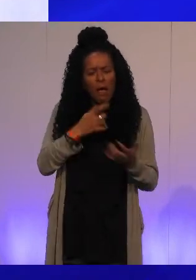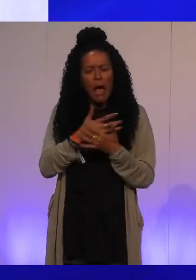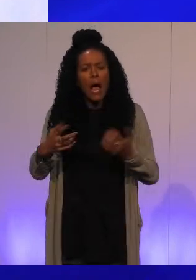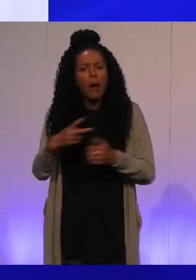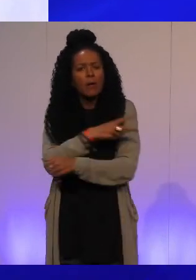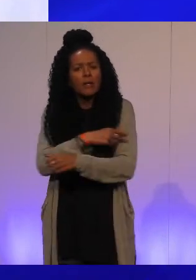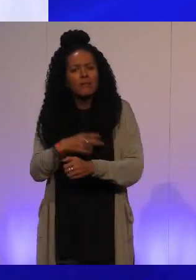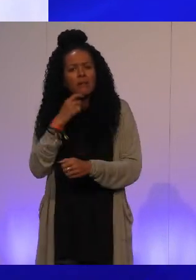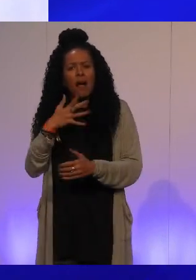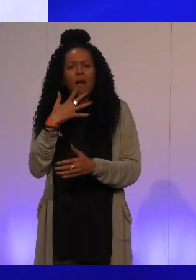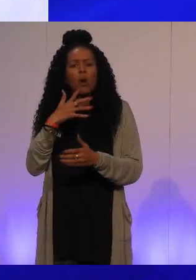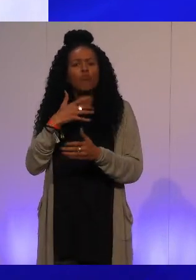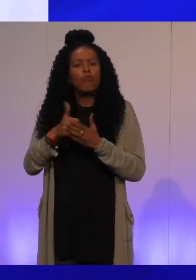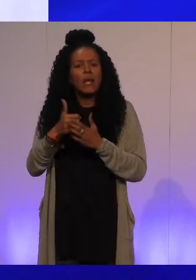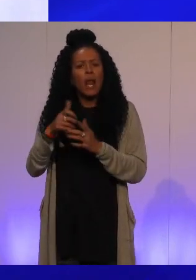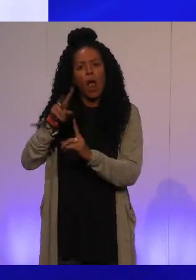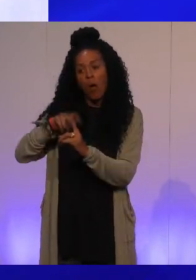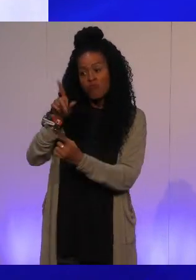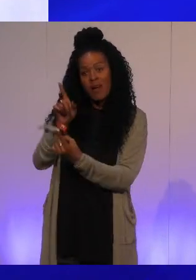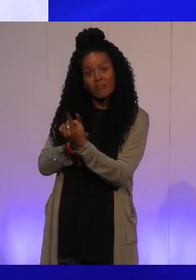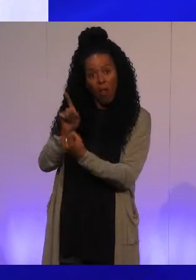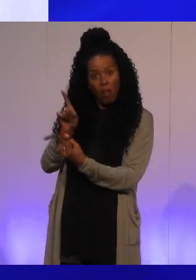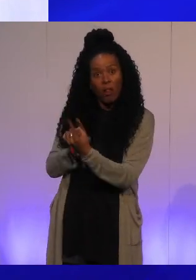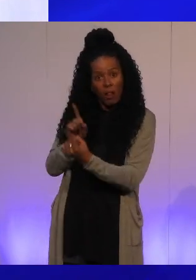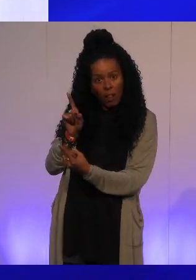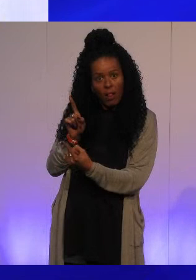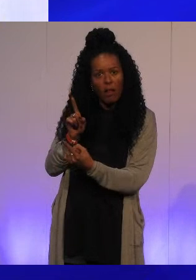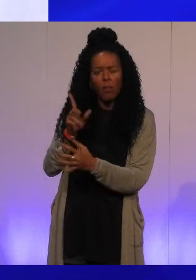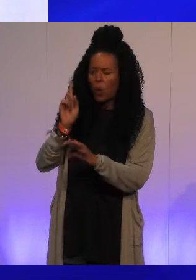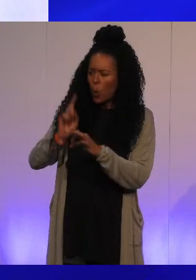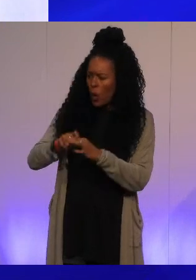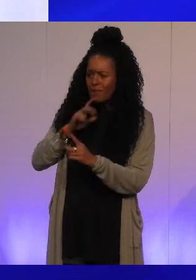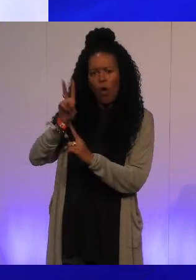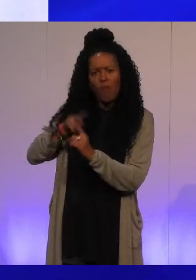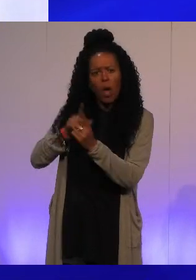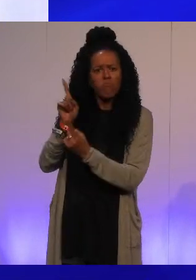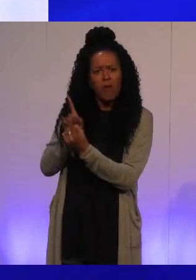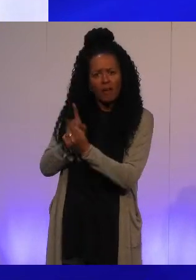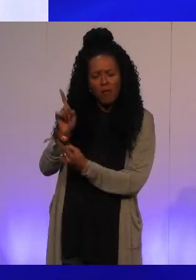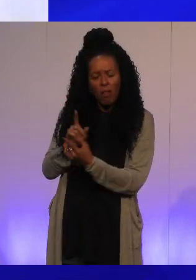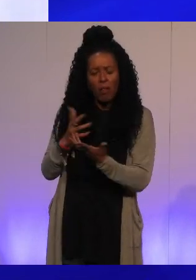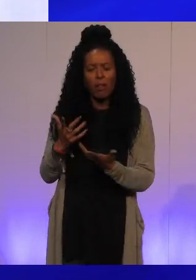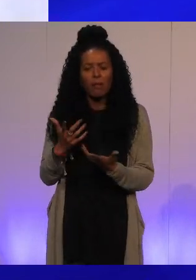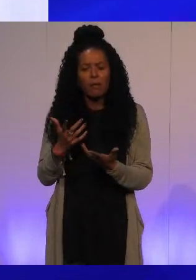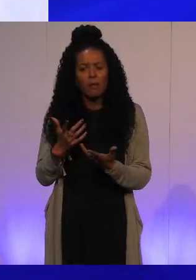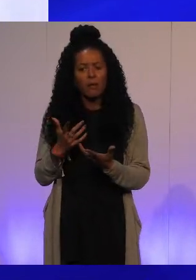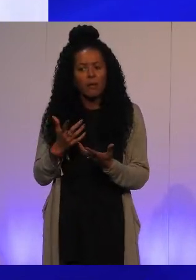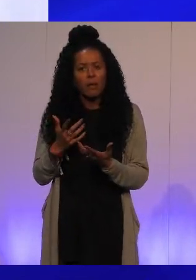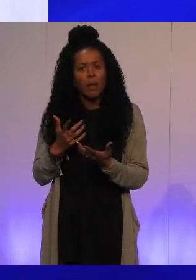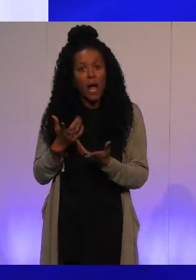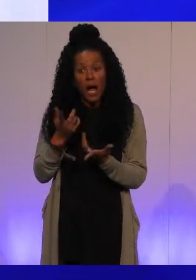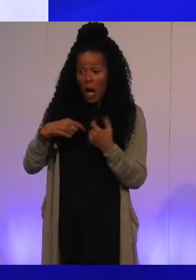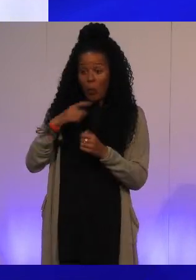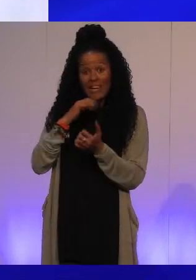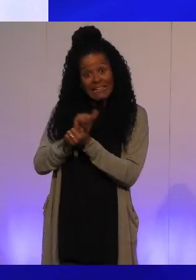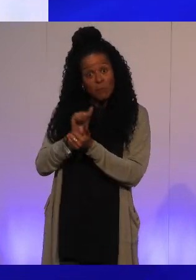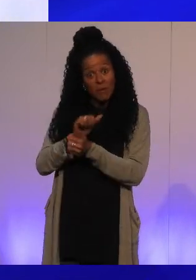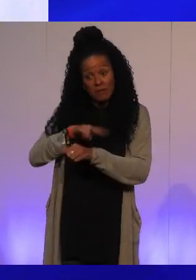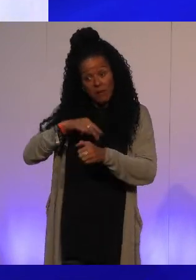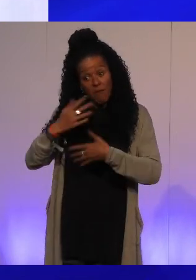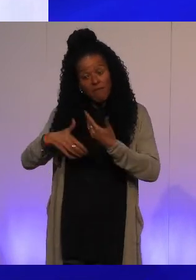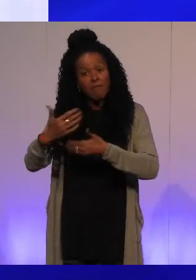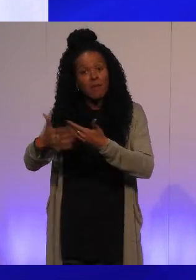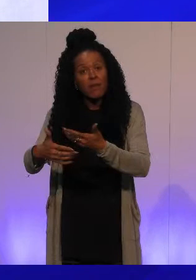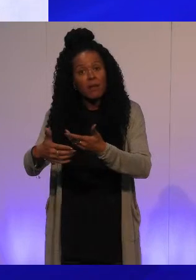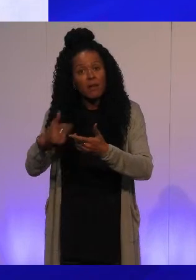getting regular appraisals and the quality of those appraisals, and are we actually keeping our staff? Because